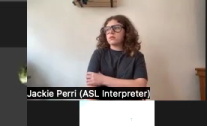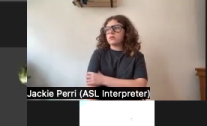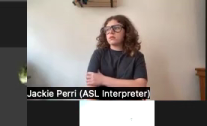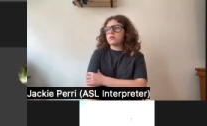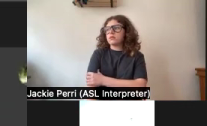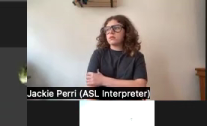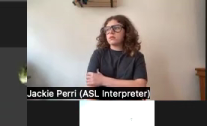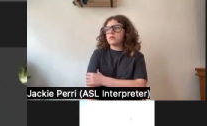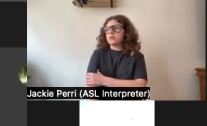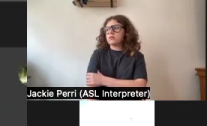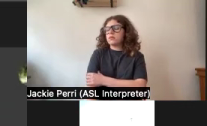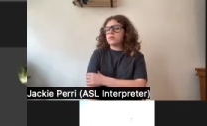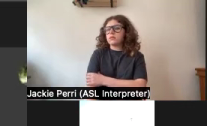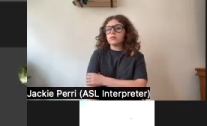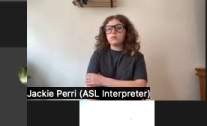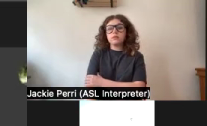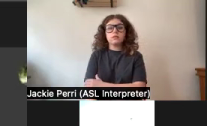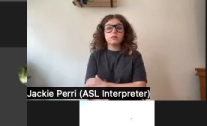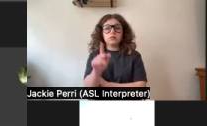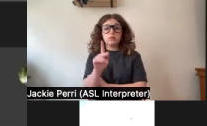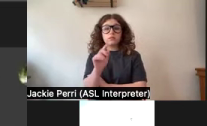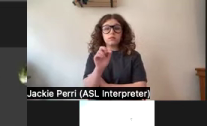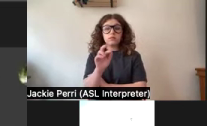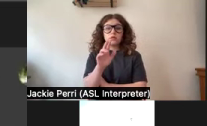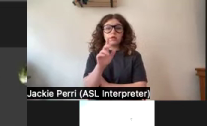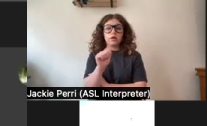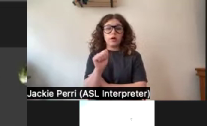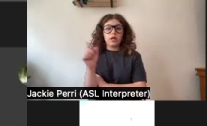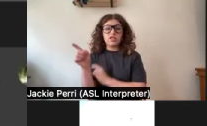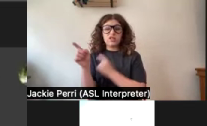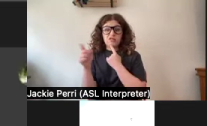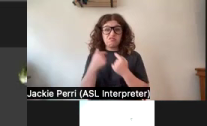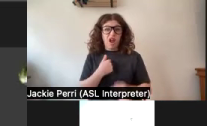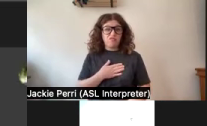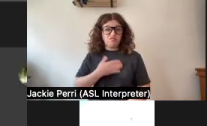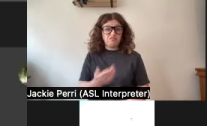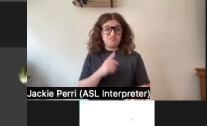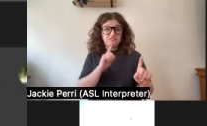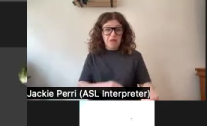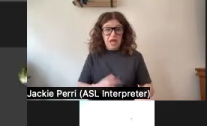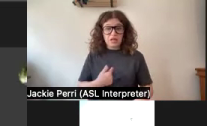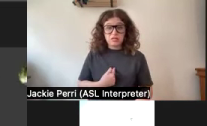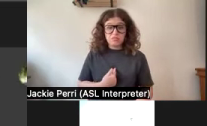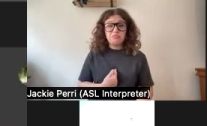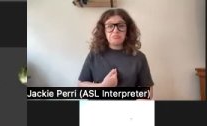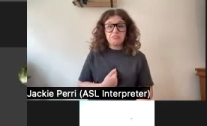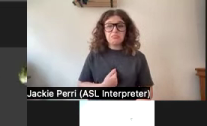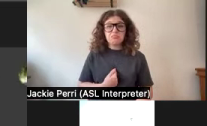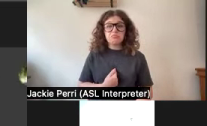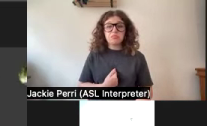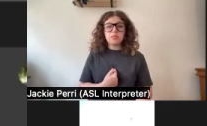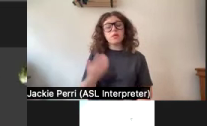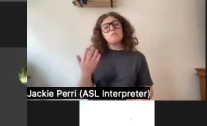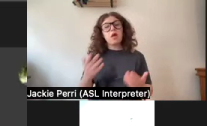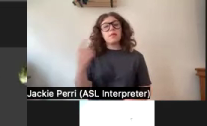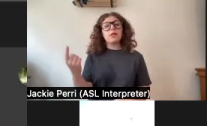Audi, I'll actually answer. the question, and then maybe someone